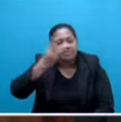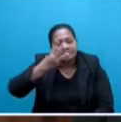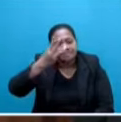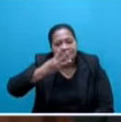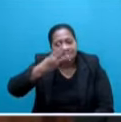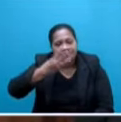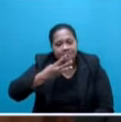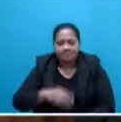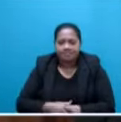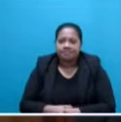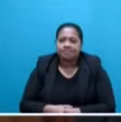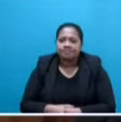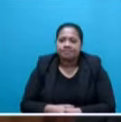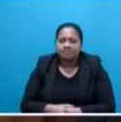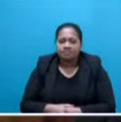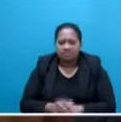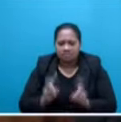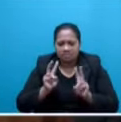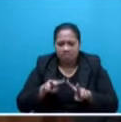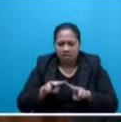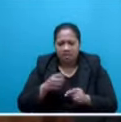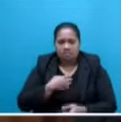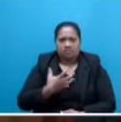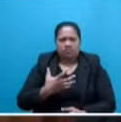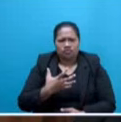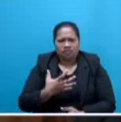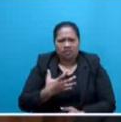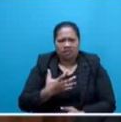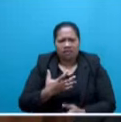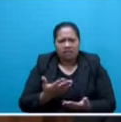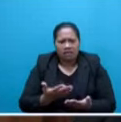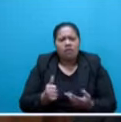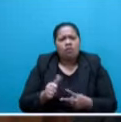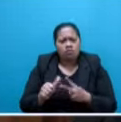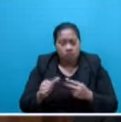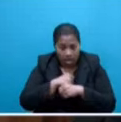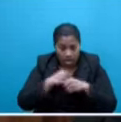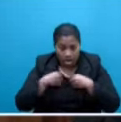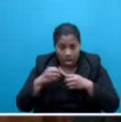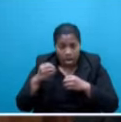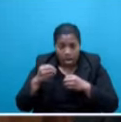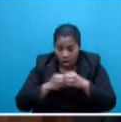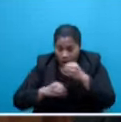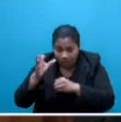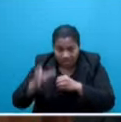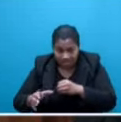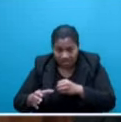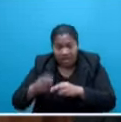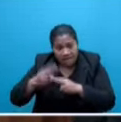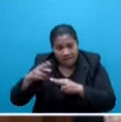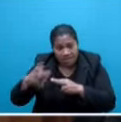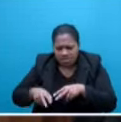This was really shocking. And also our field officers and farmers also went around